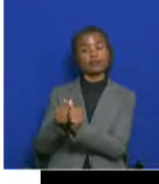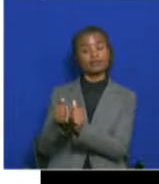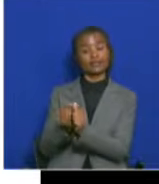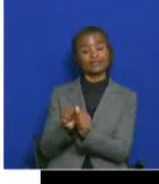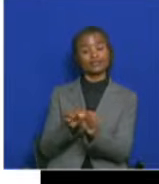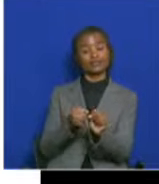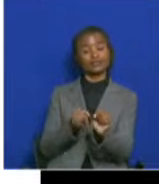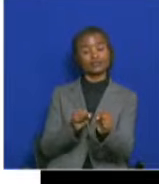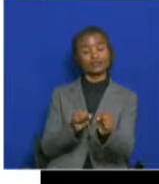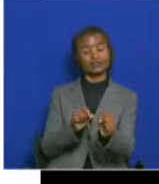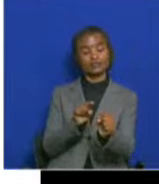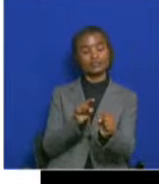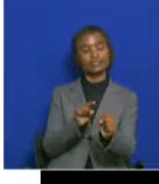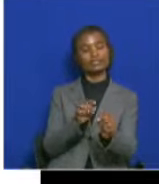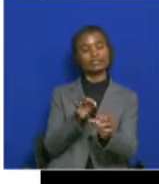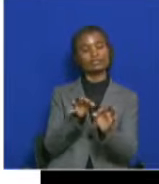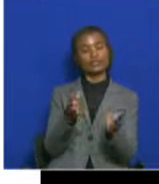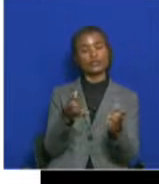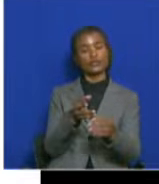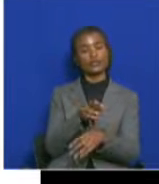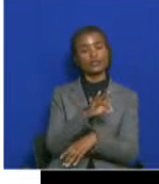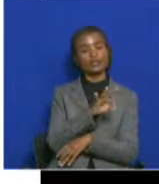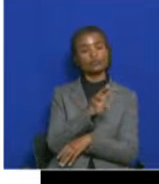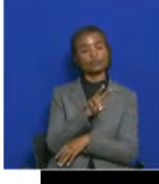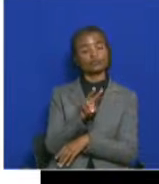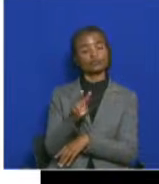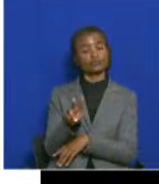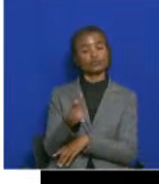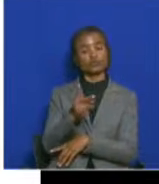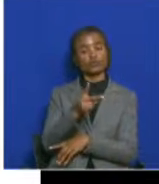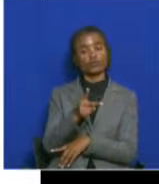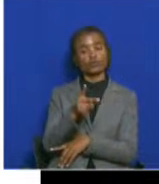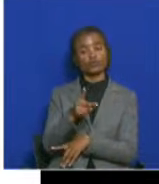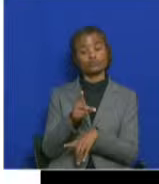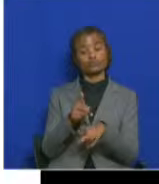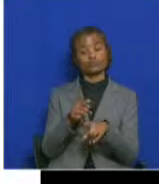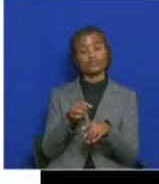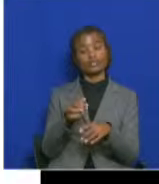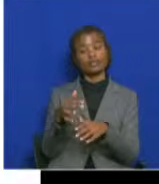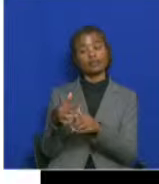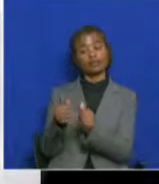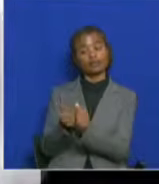as well as any replacements of such strategic local partners.